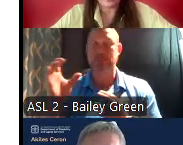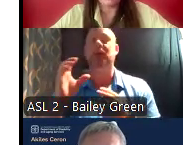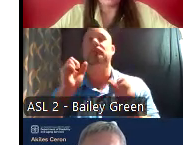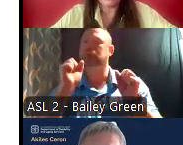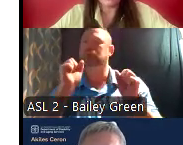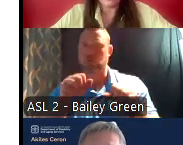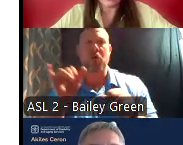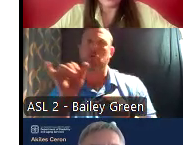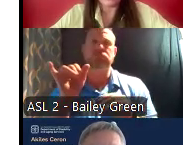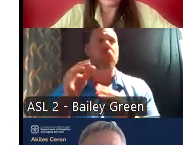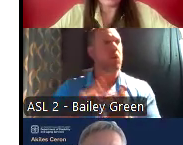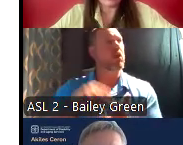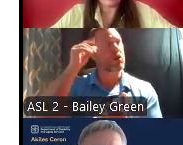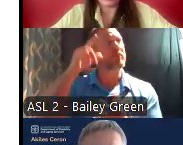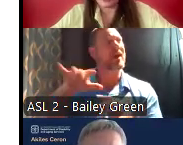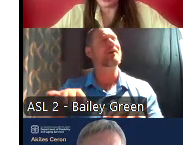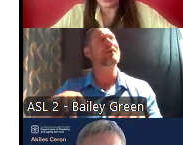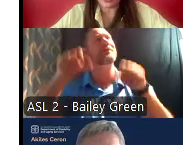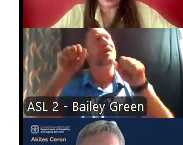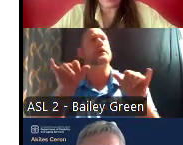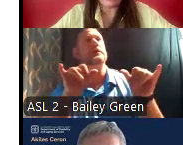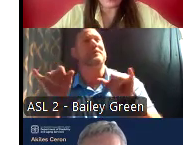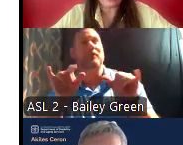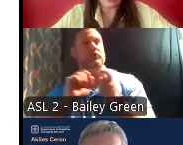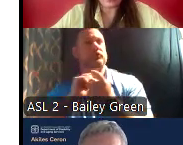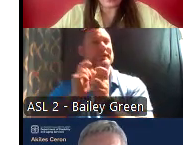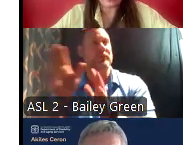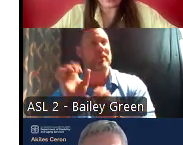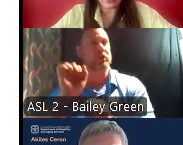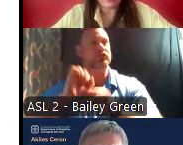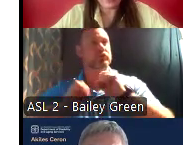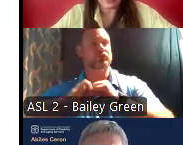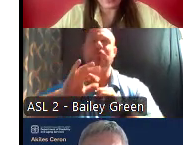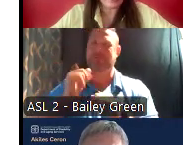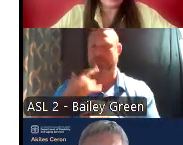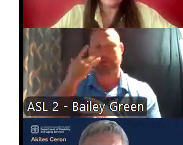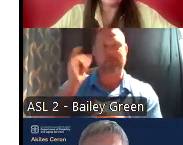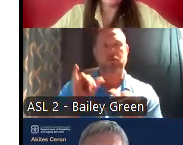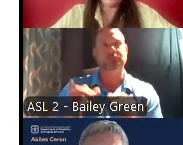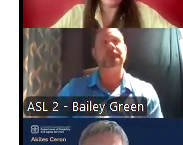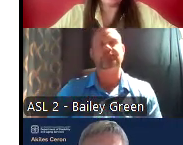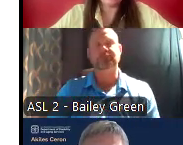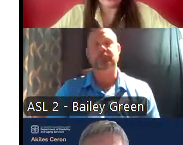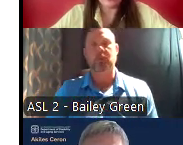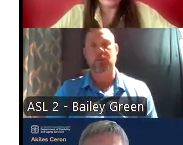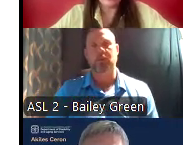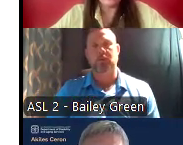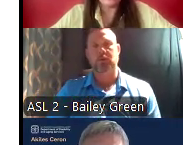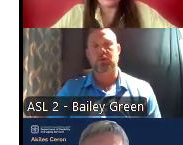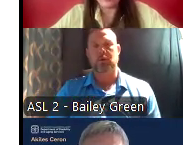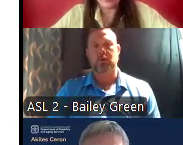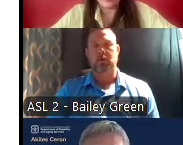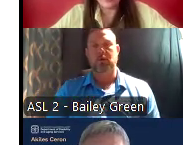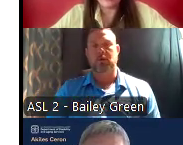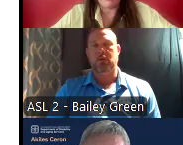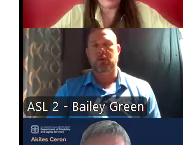by adopting a similar, changing their structure to perhaps add stakeholders like California has done. And again, the learning that has